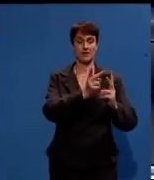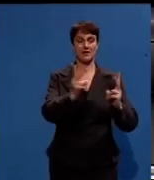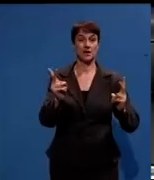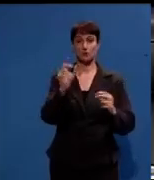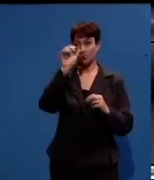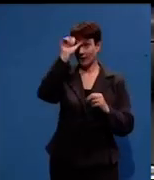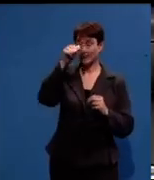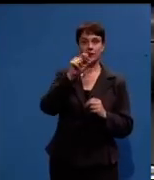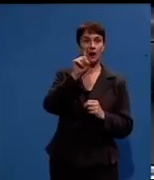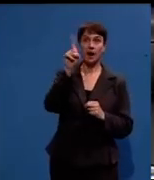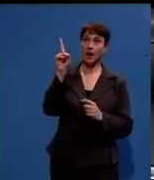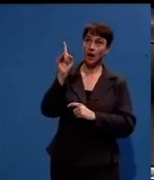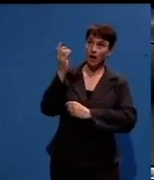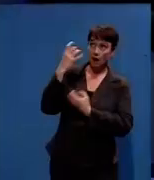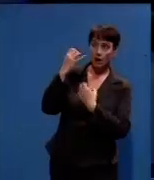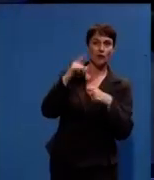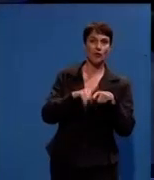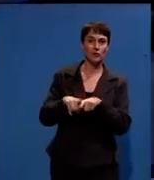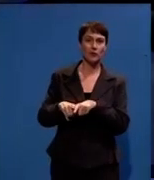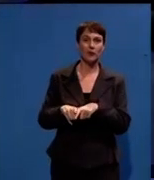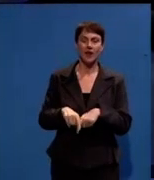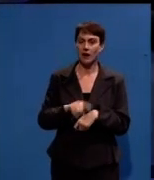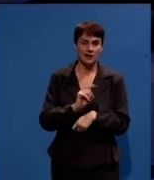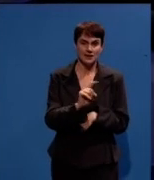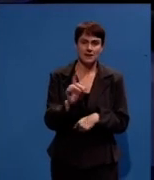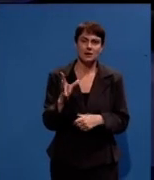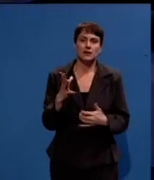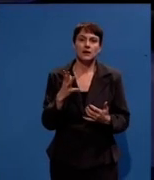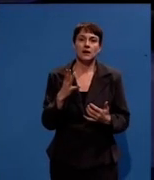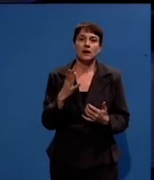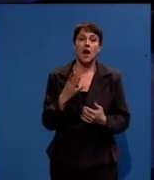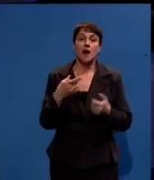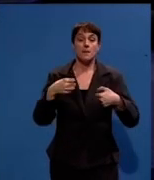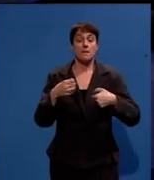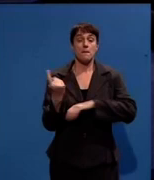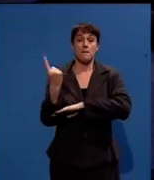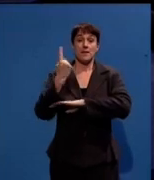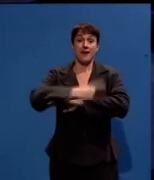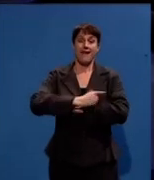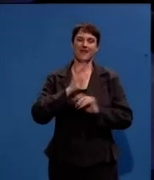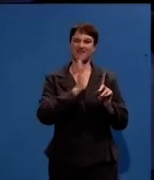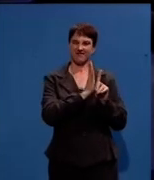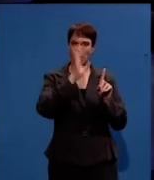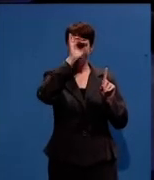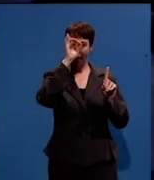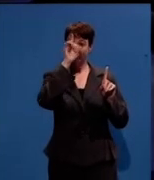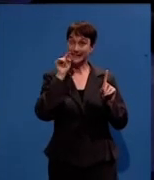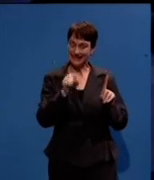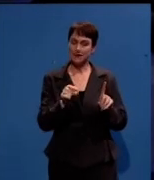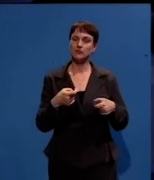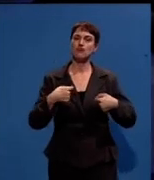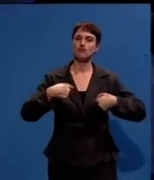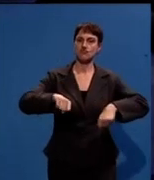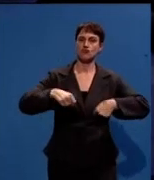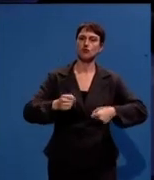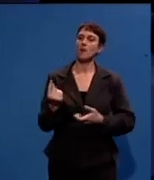had communication from bikers in India that is on Mandela Day rode for, you know, rode for different projects and